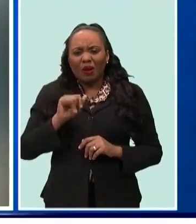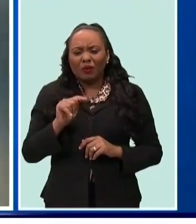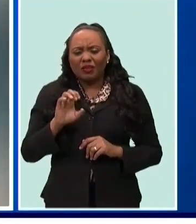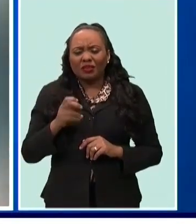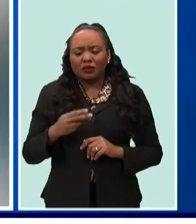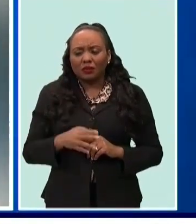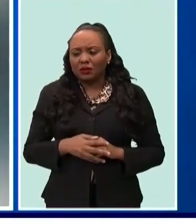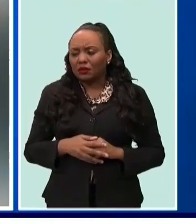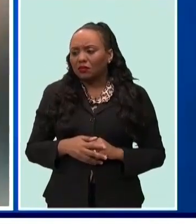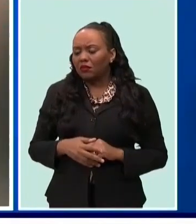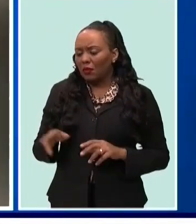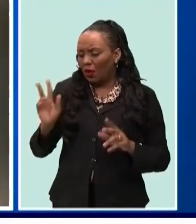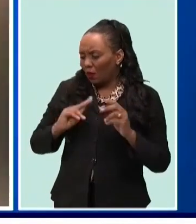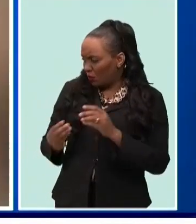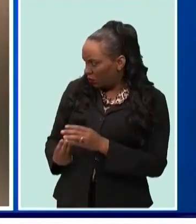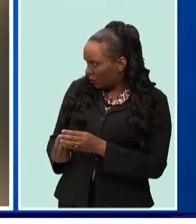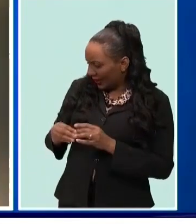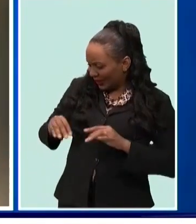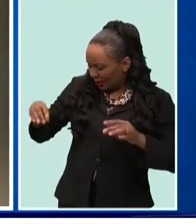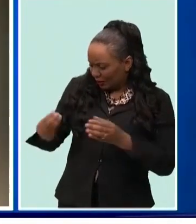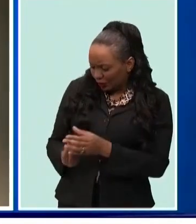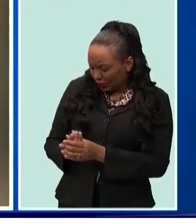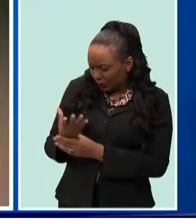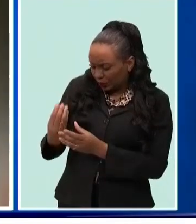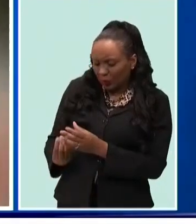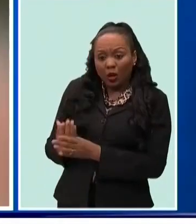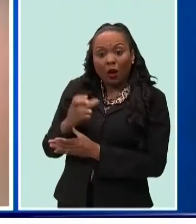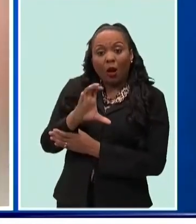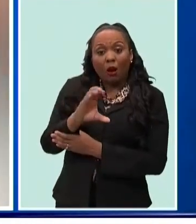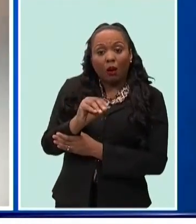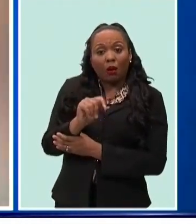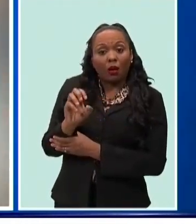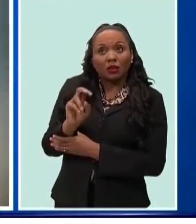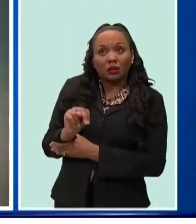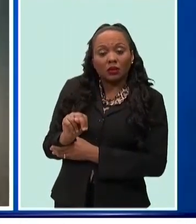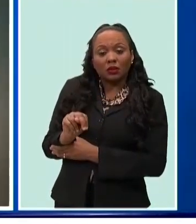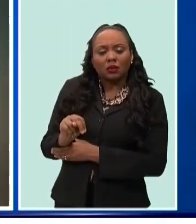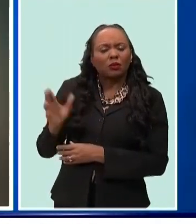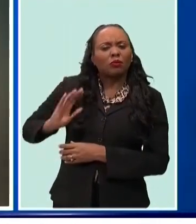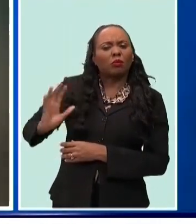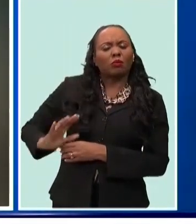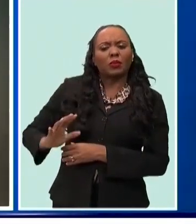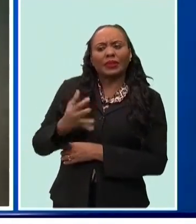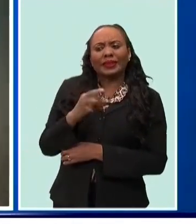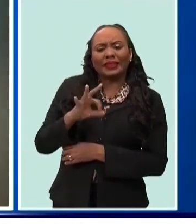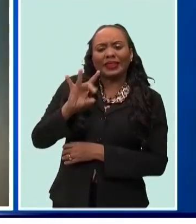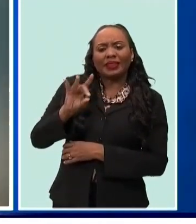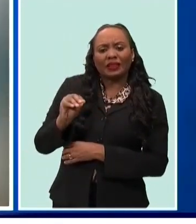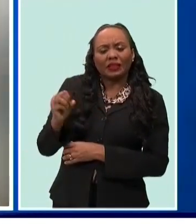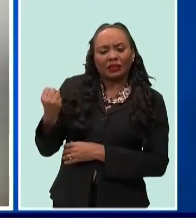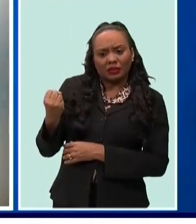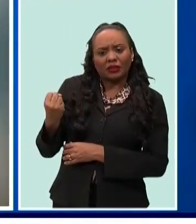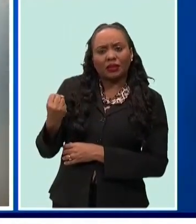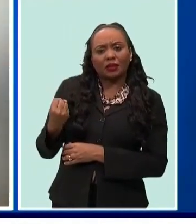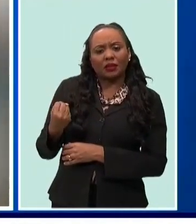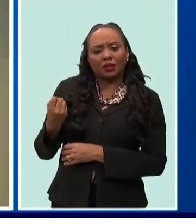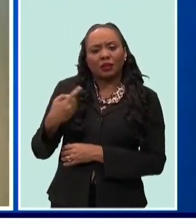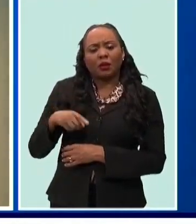persons have been harvesting cotton in Barbados, and we have, in the 1980s, we were able to hand pick